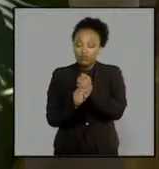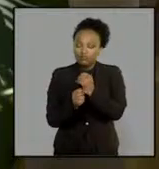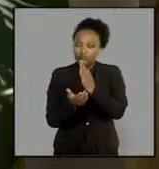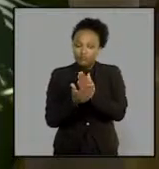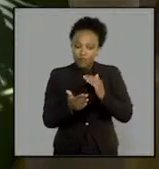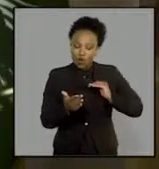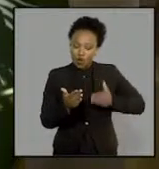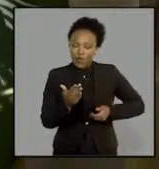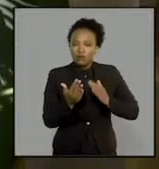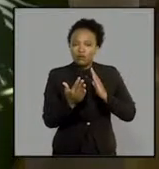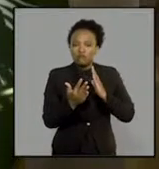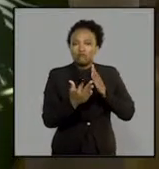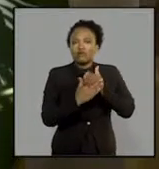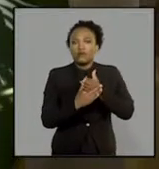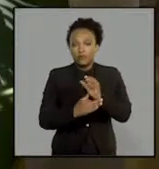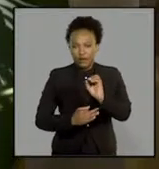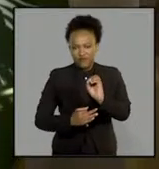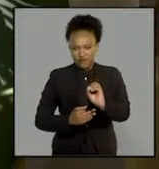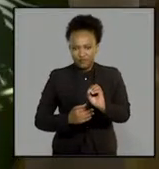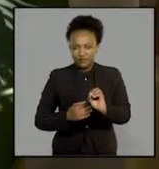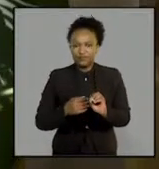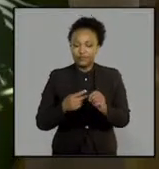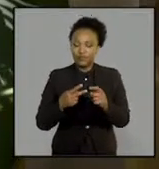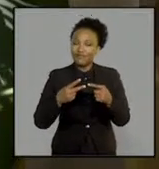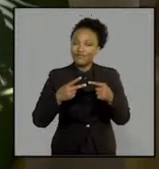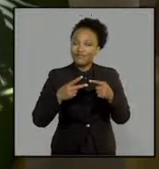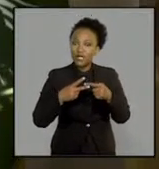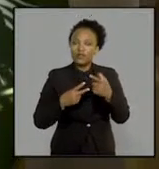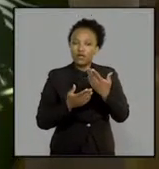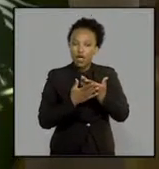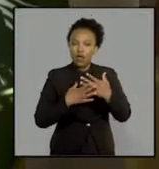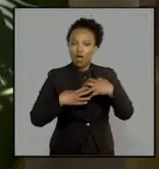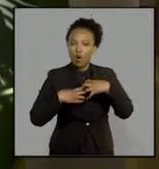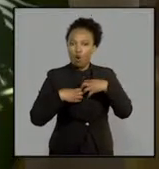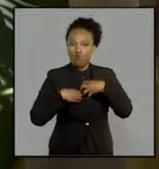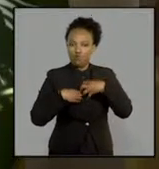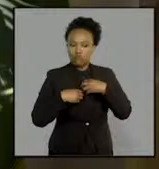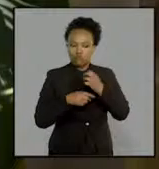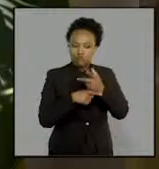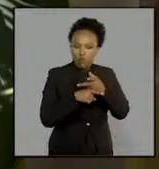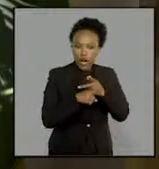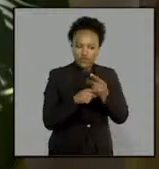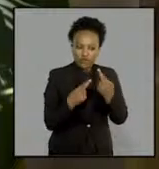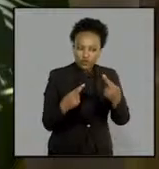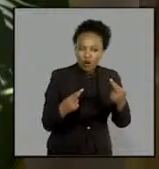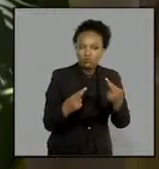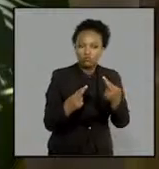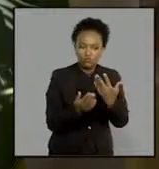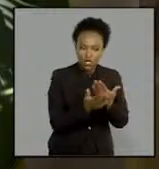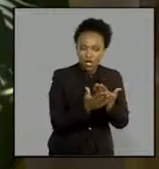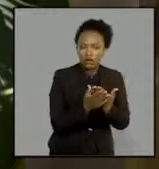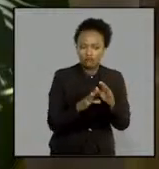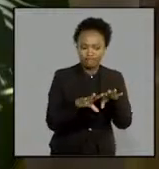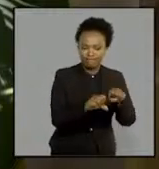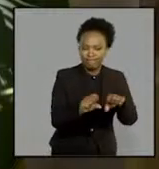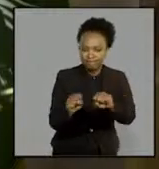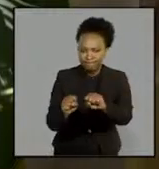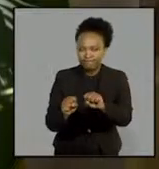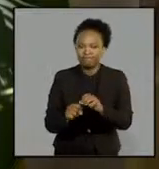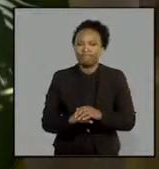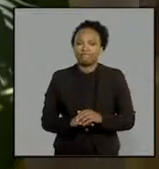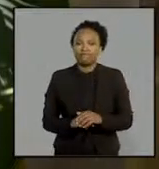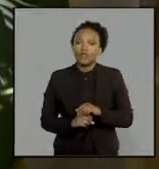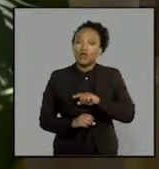ensure that women have access to and ownership of productive resources.